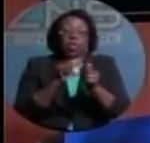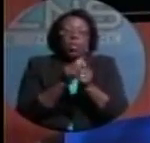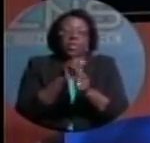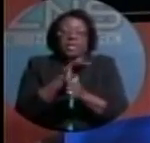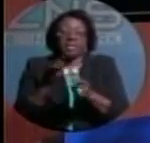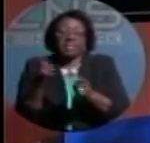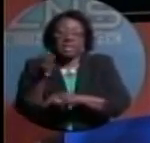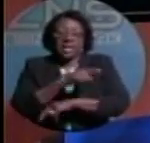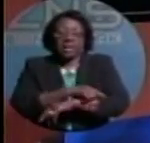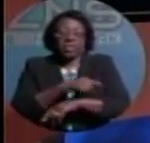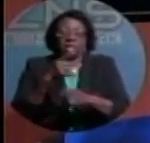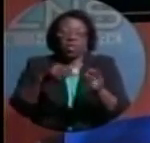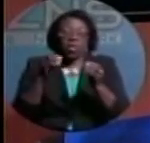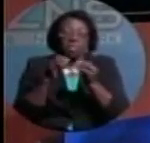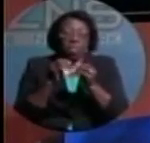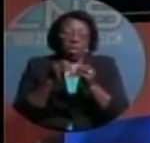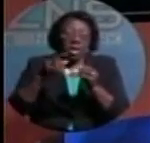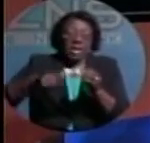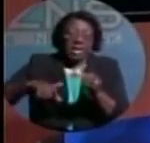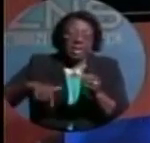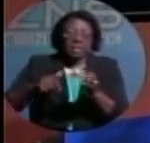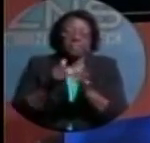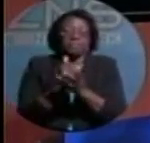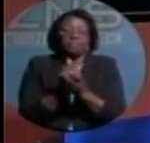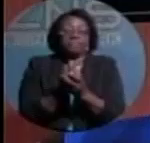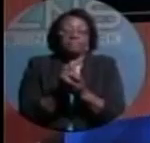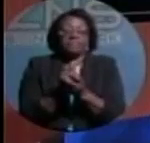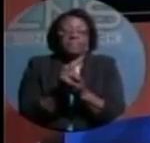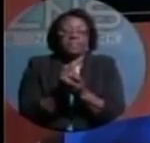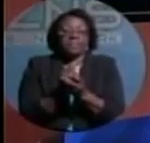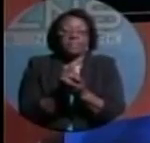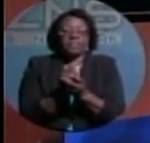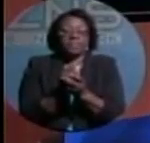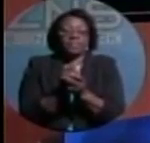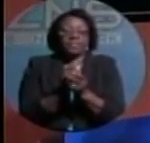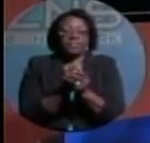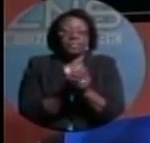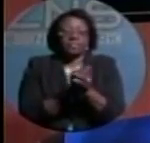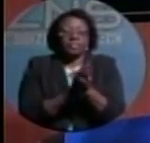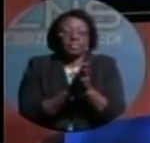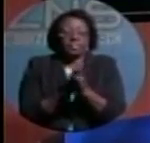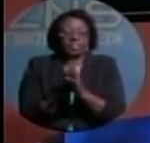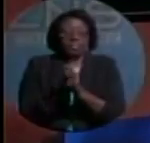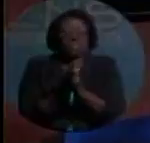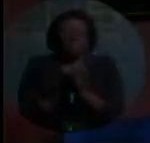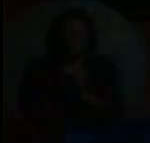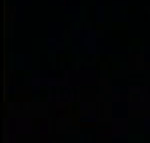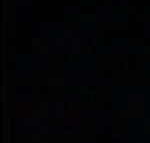get to that story later. There's more news after the break.